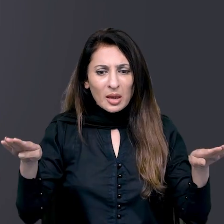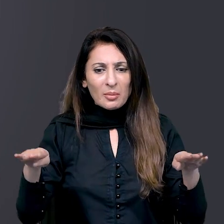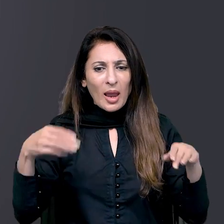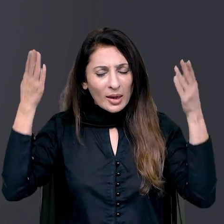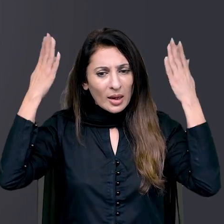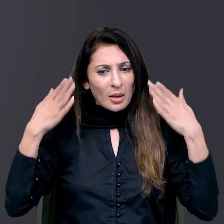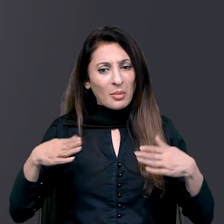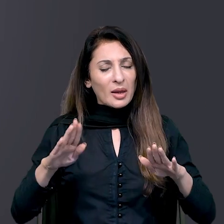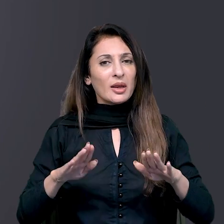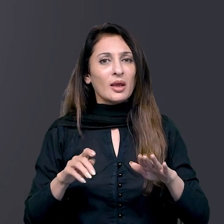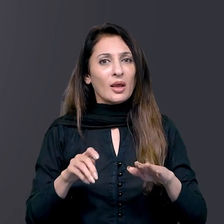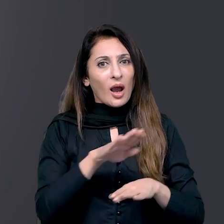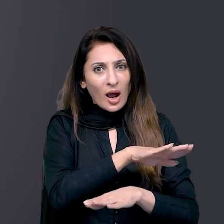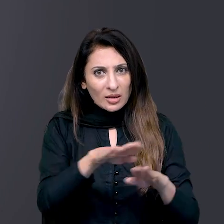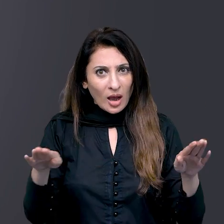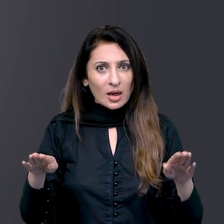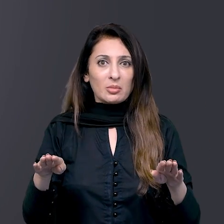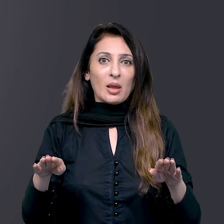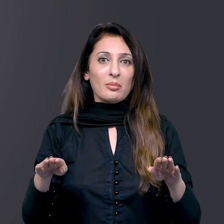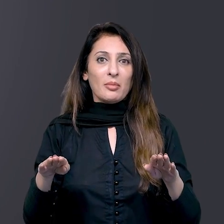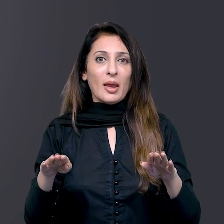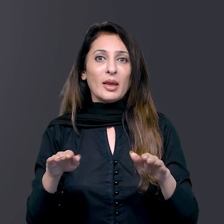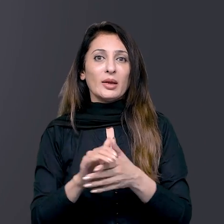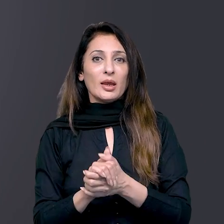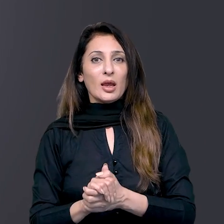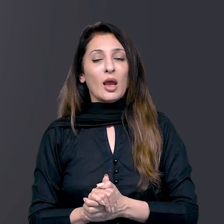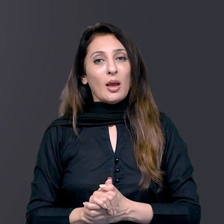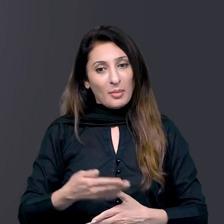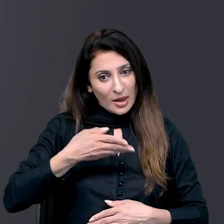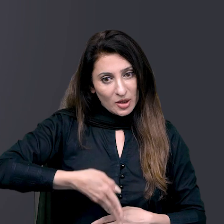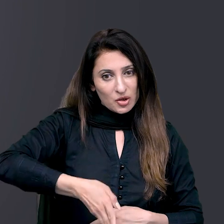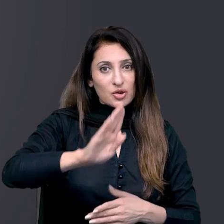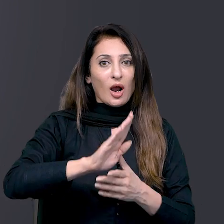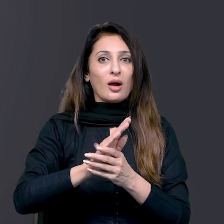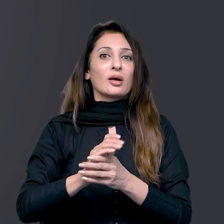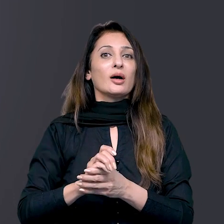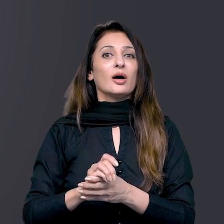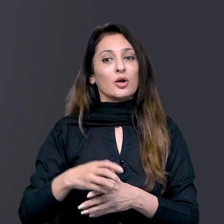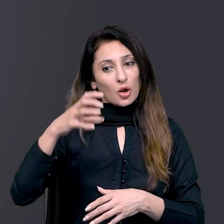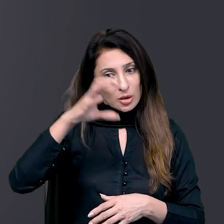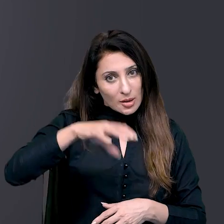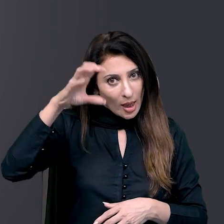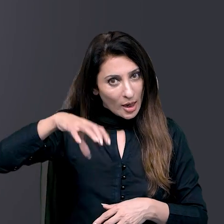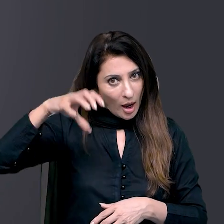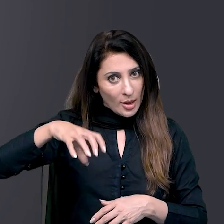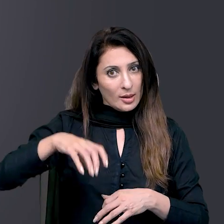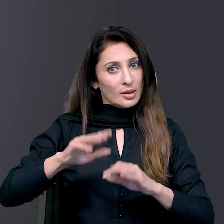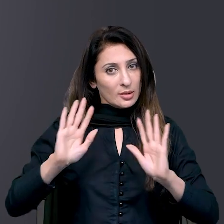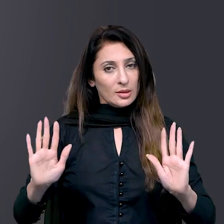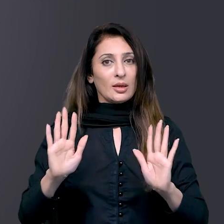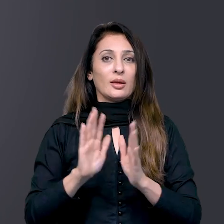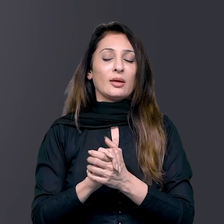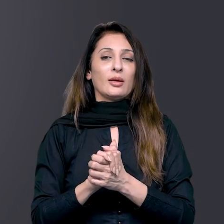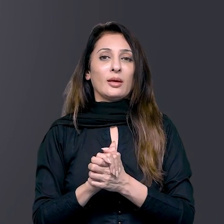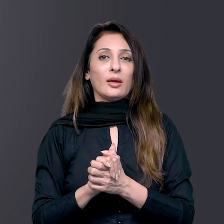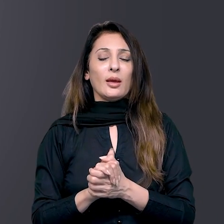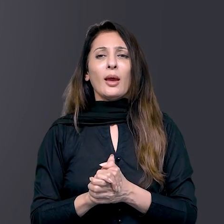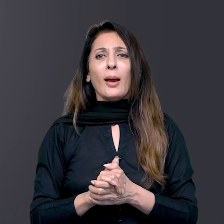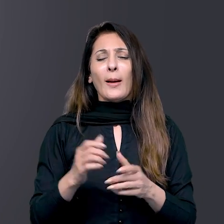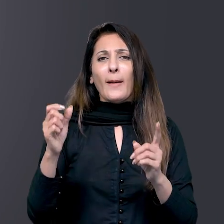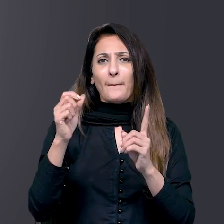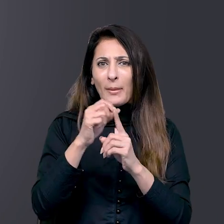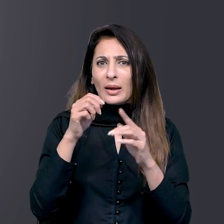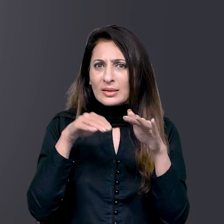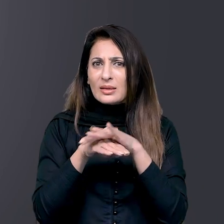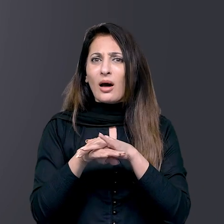soon. I believe that criminal practice in Pakistan is, like any other legal